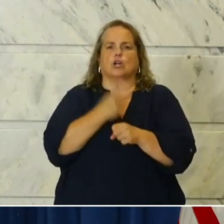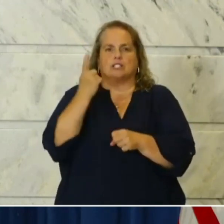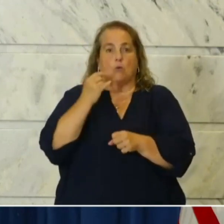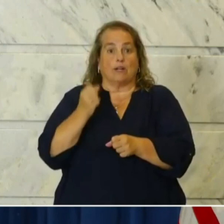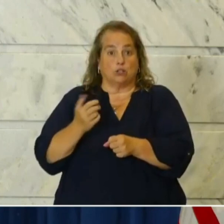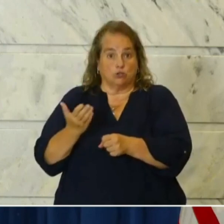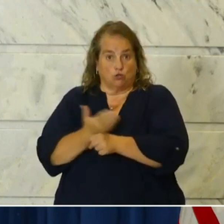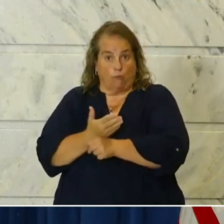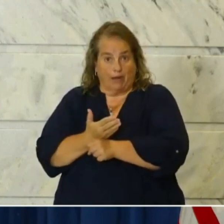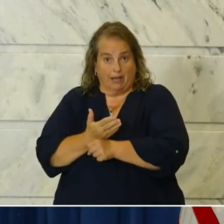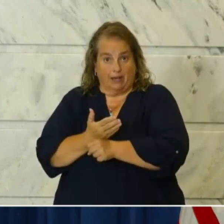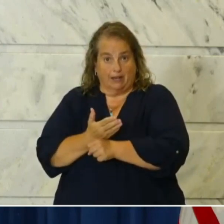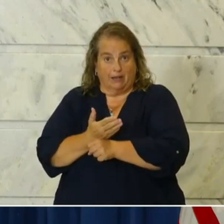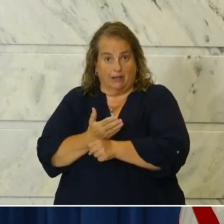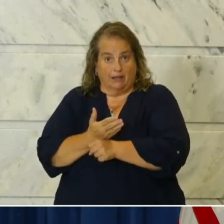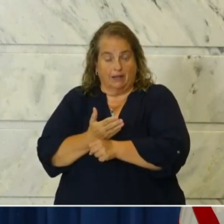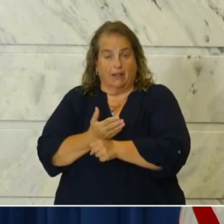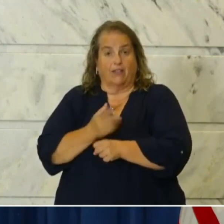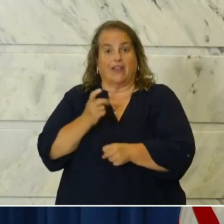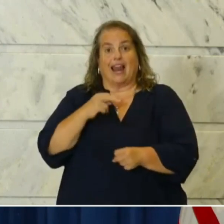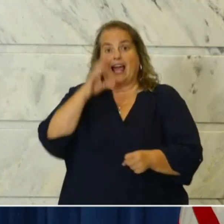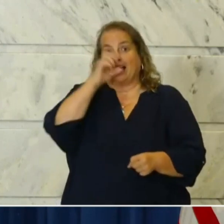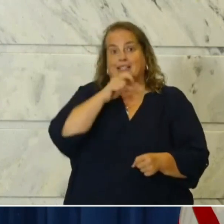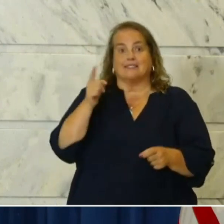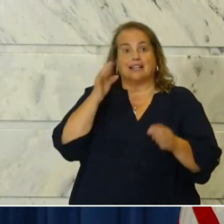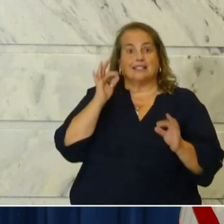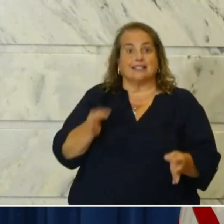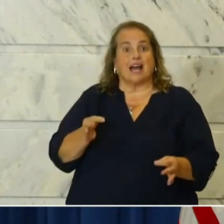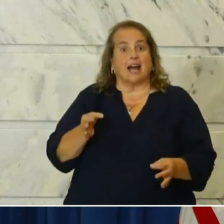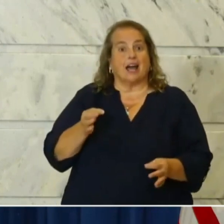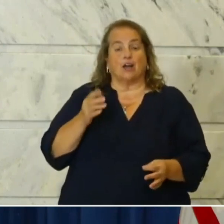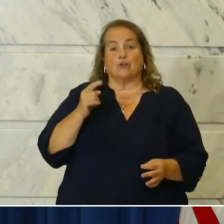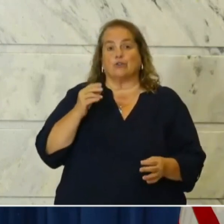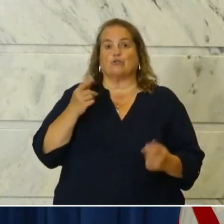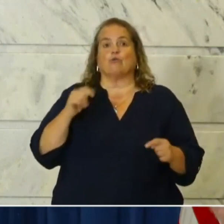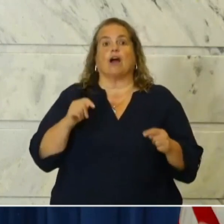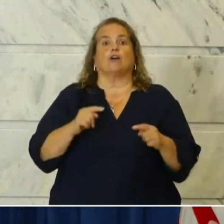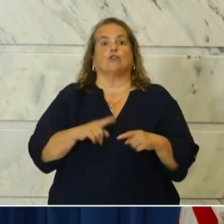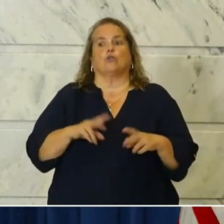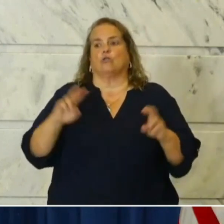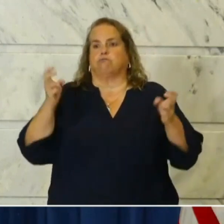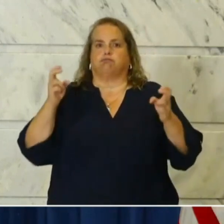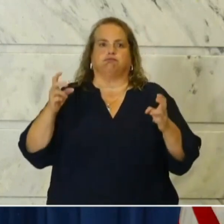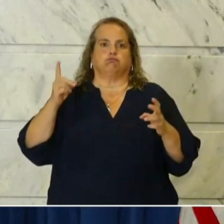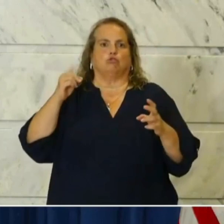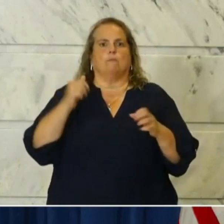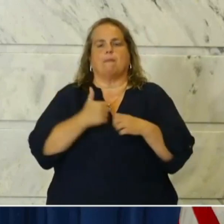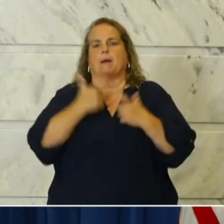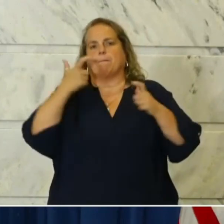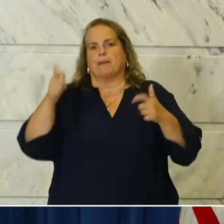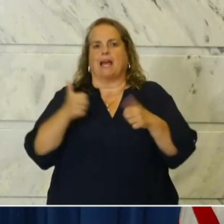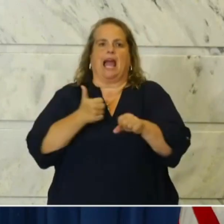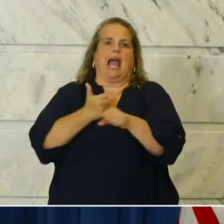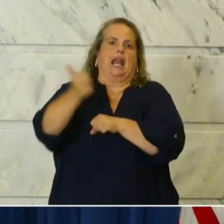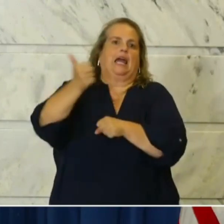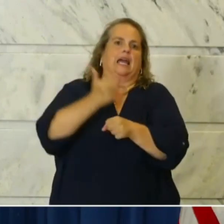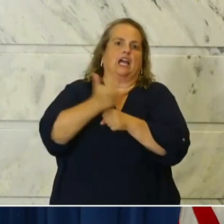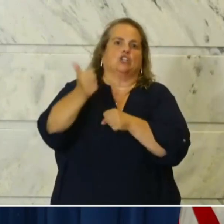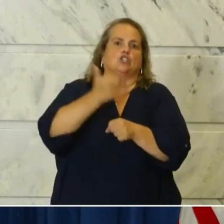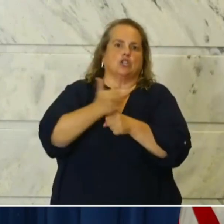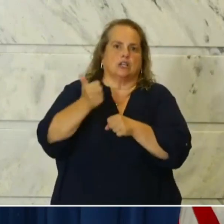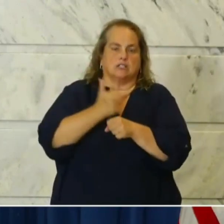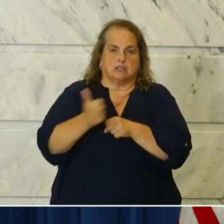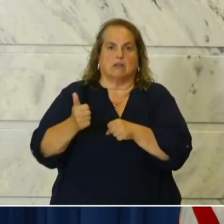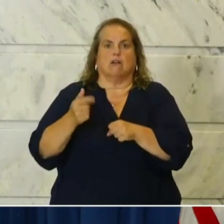terminated. I guess they decide to go out by trying to burn down the house. They make these big allegations,